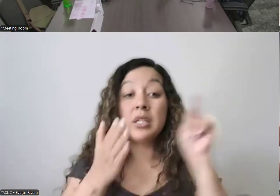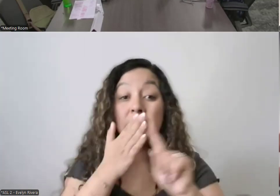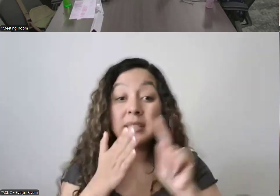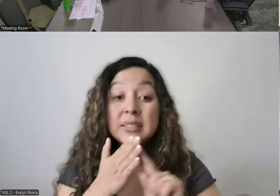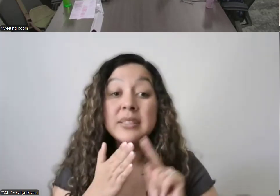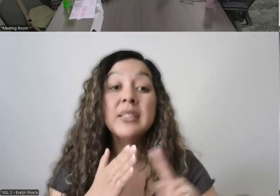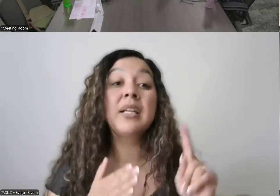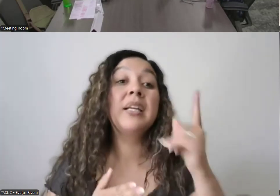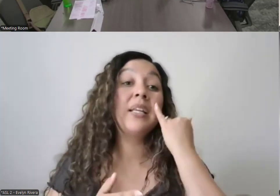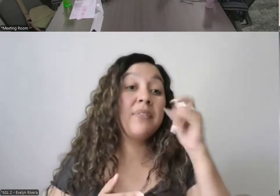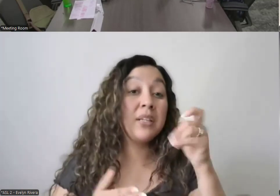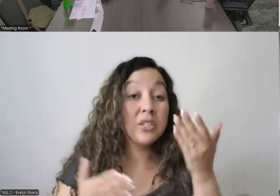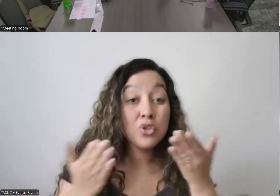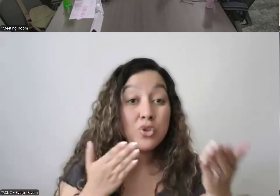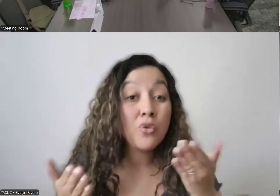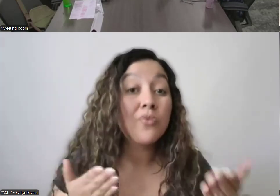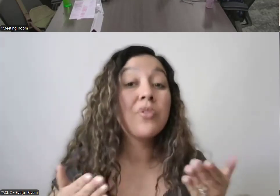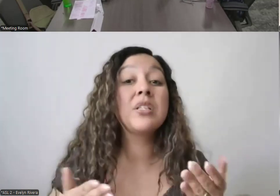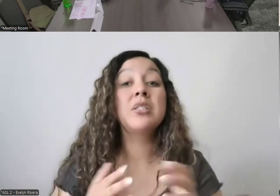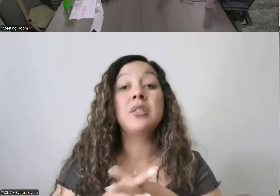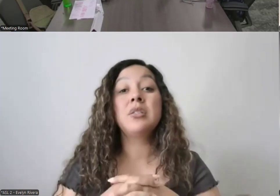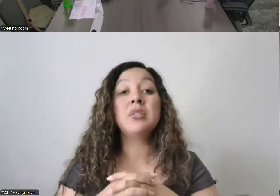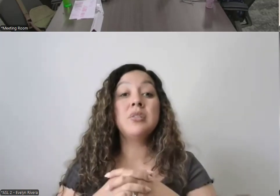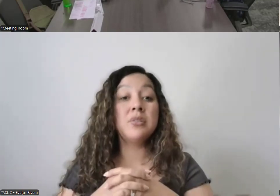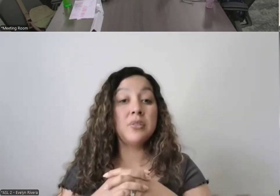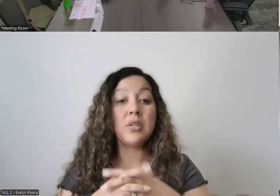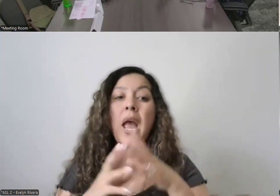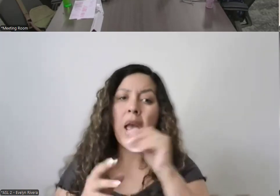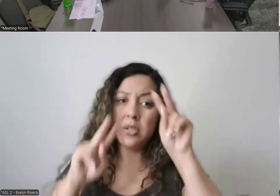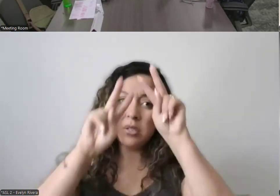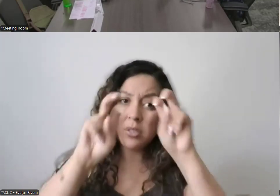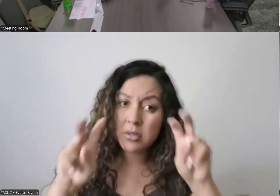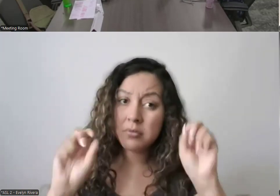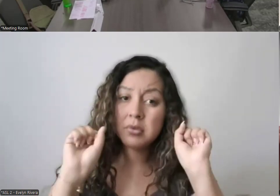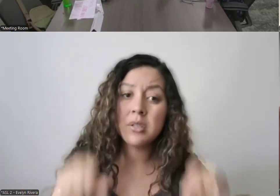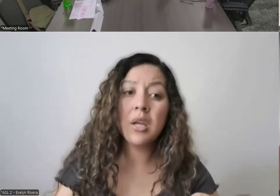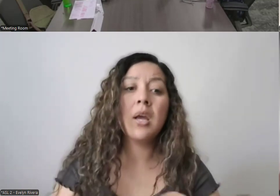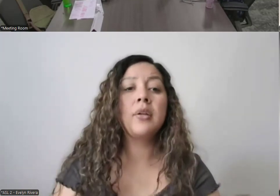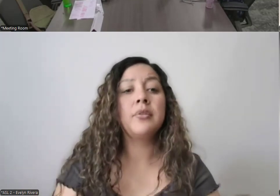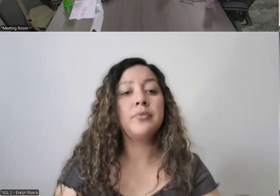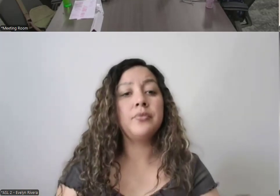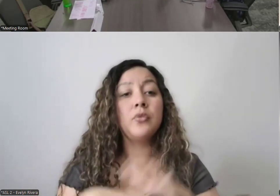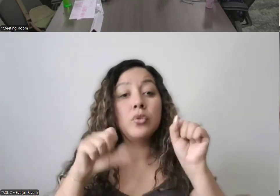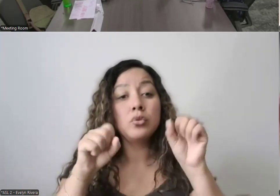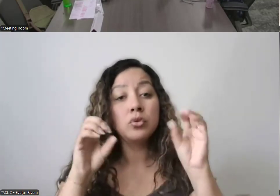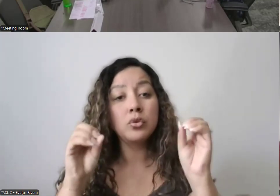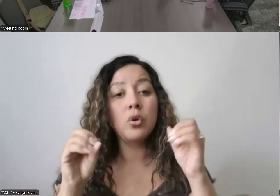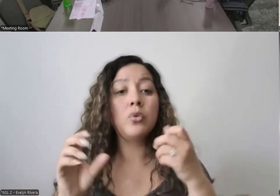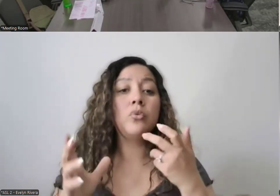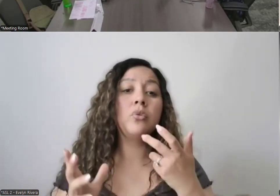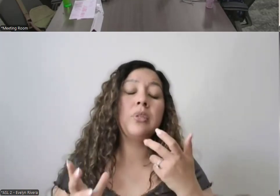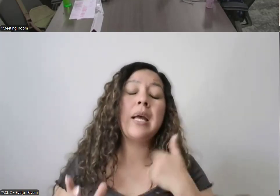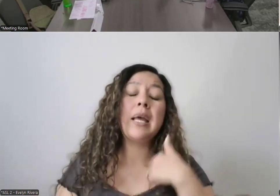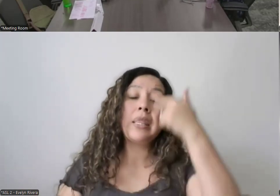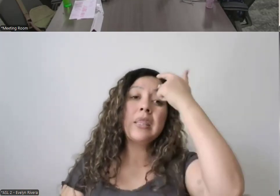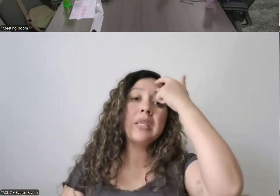you need services. You get a very thorough assessment. And so the responsibility. So I think